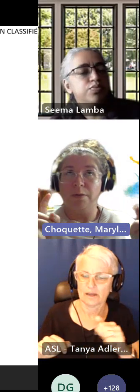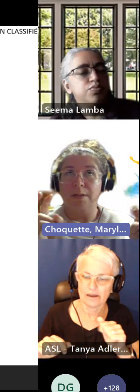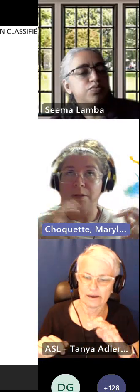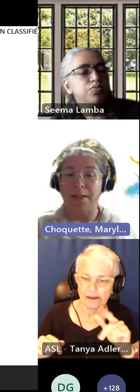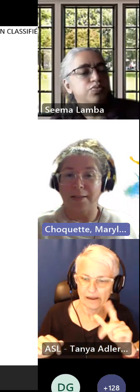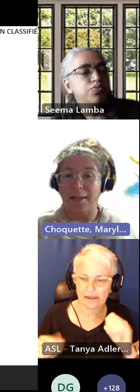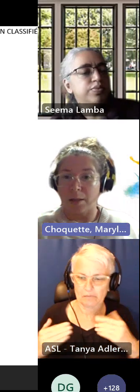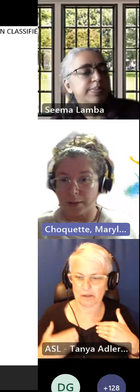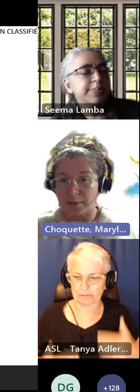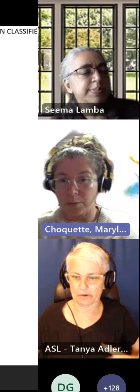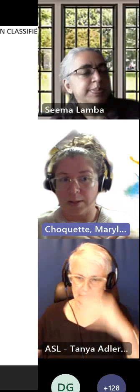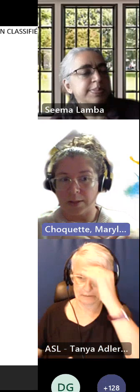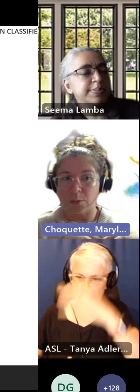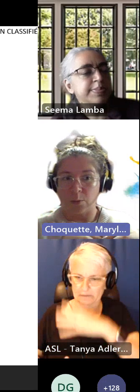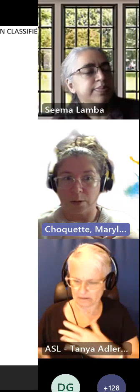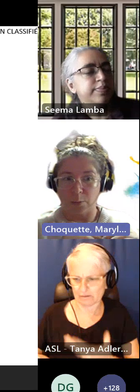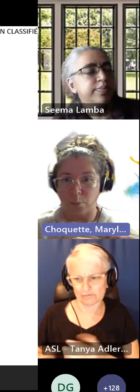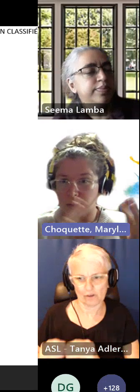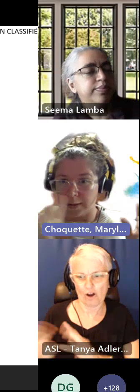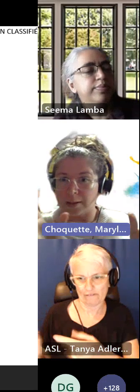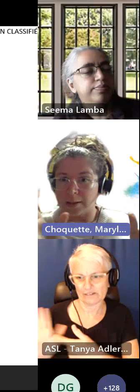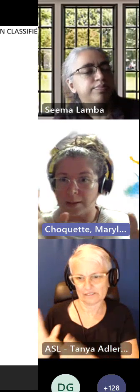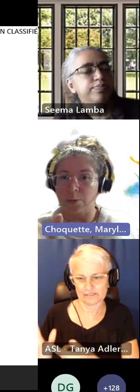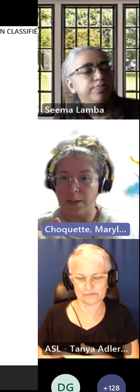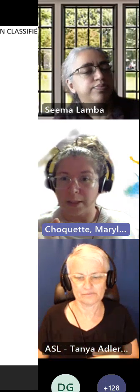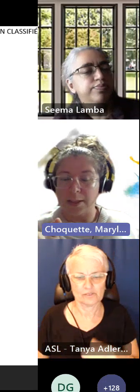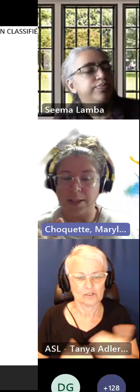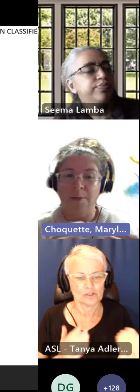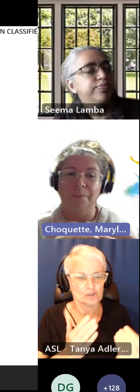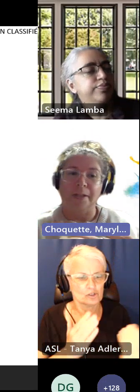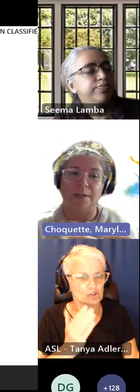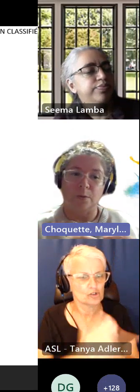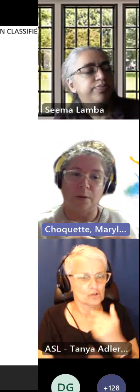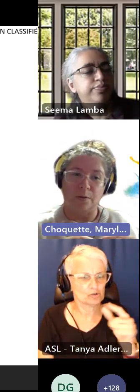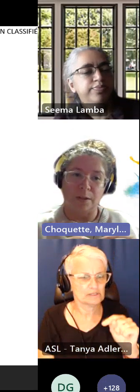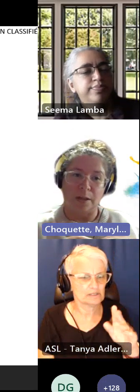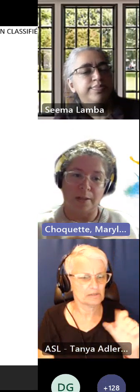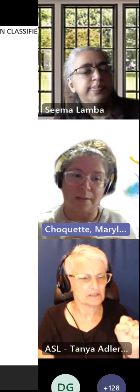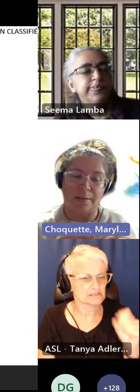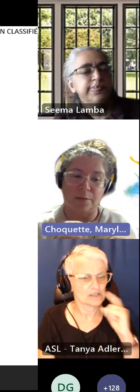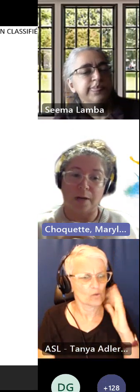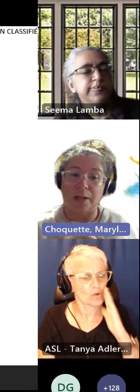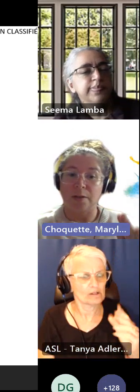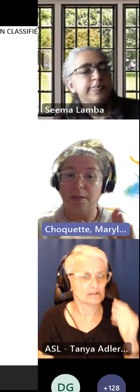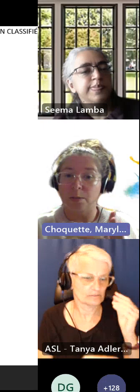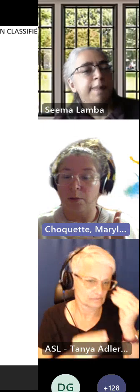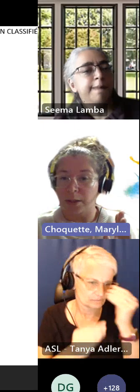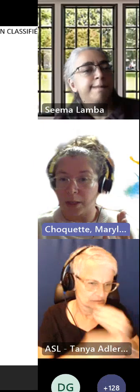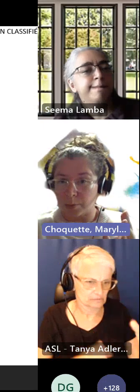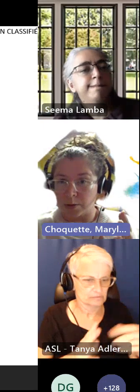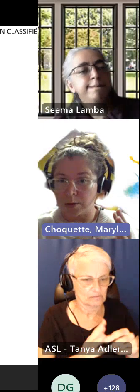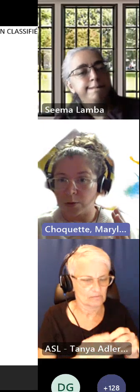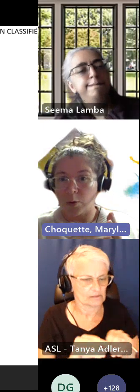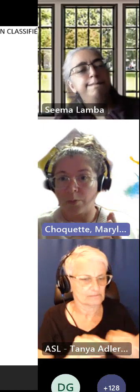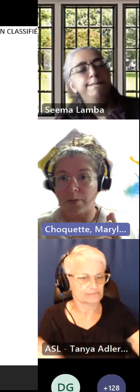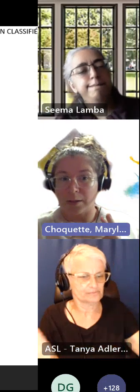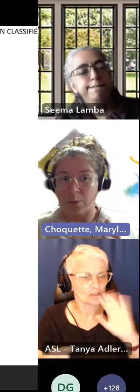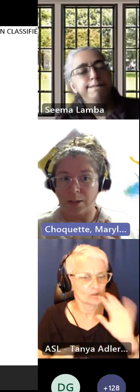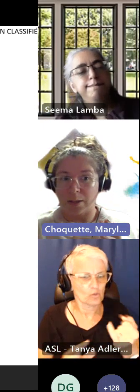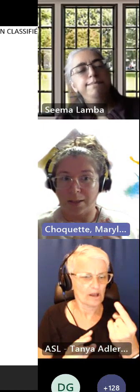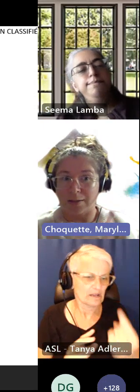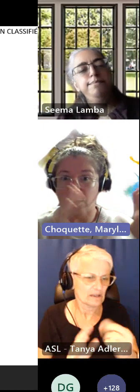the new self-ID app by TBS that will one day be released, it's one of the identity factors that will be captured.